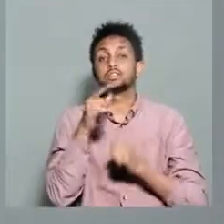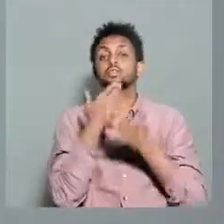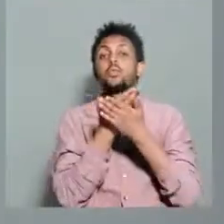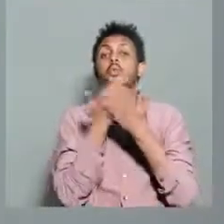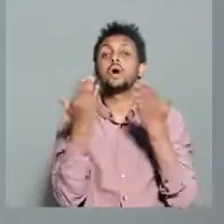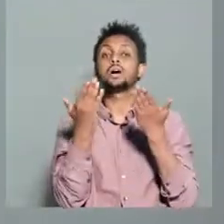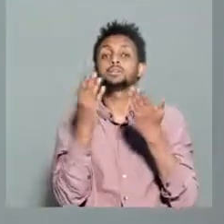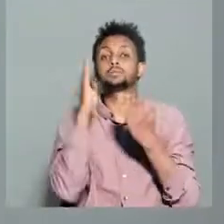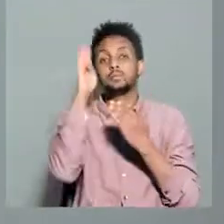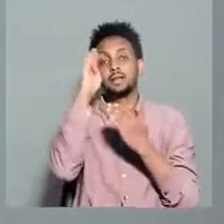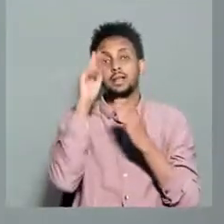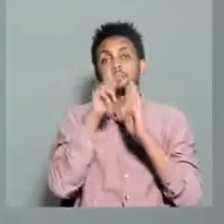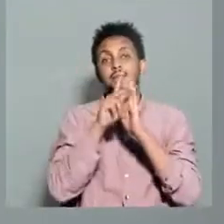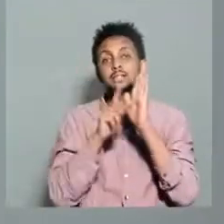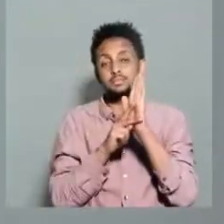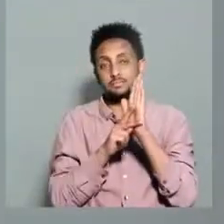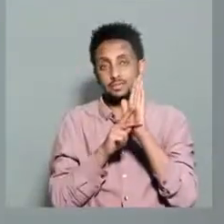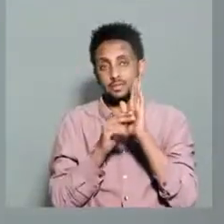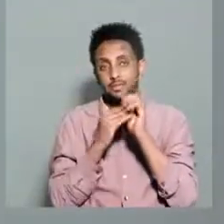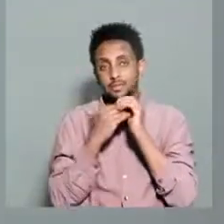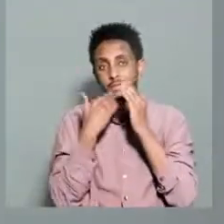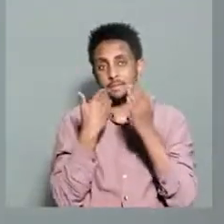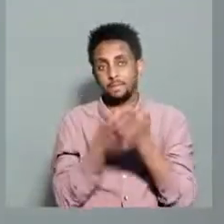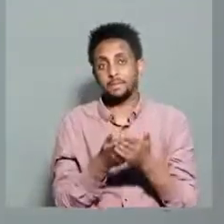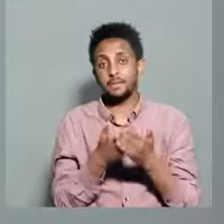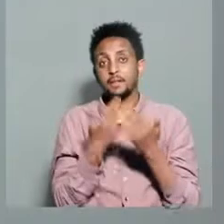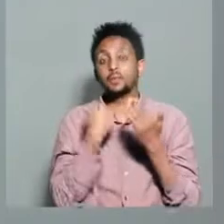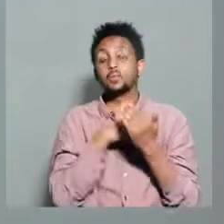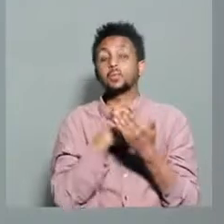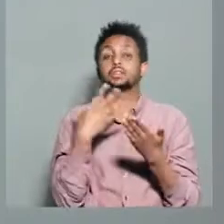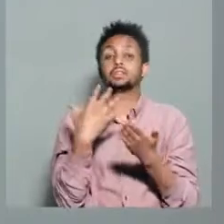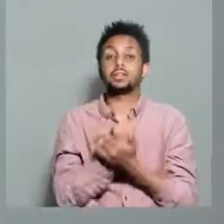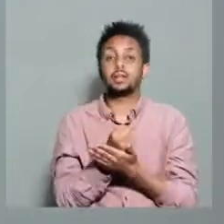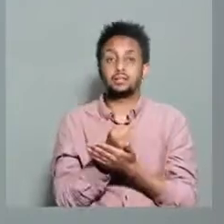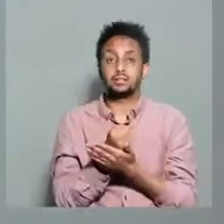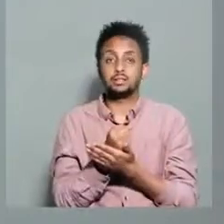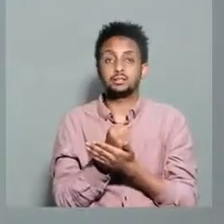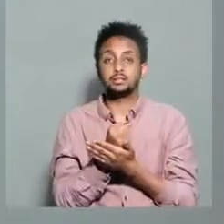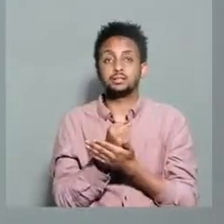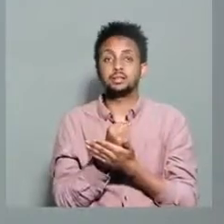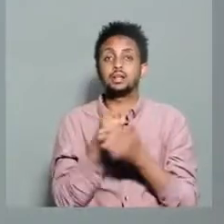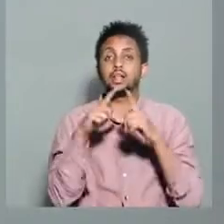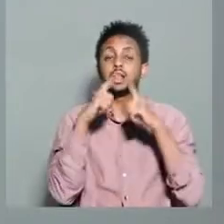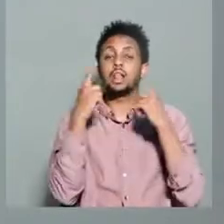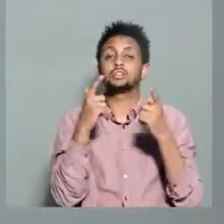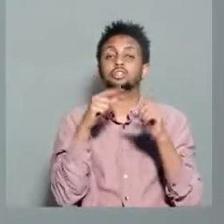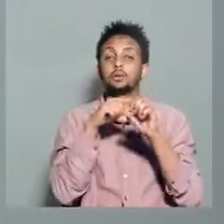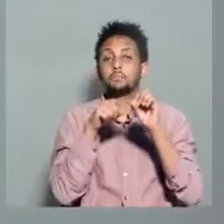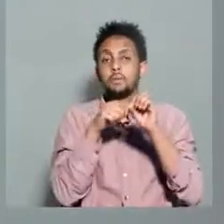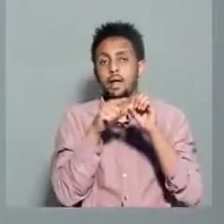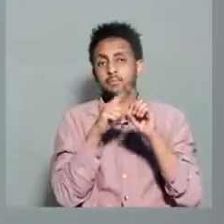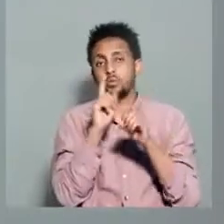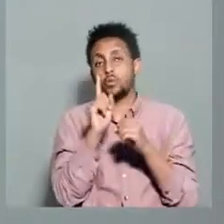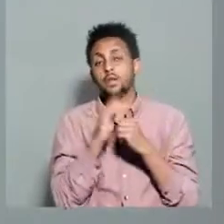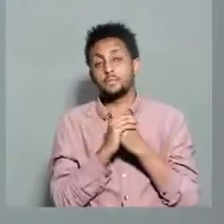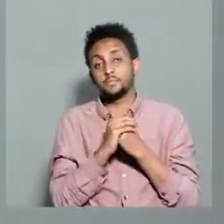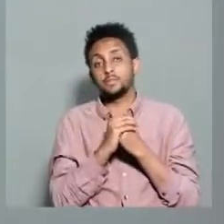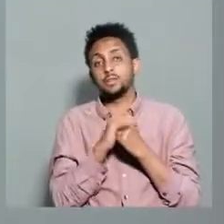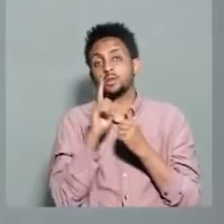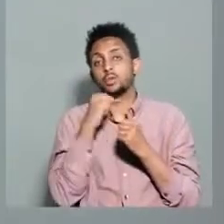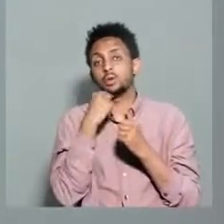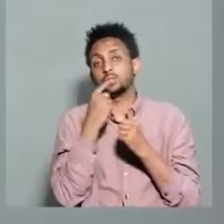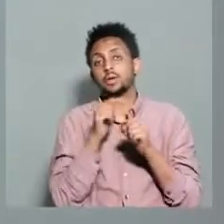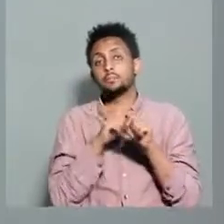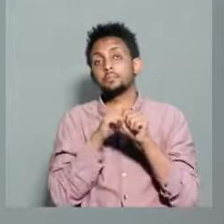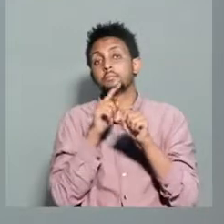what the Bernoulli's principle states. But if you are taking the larger pipe as 1, let's say